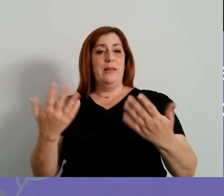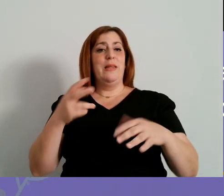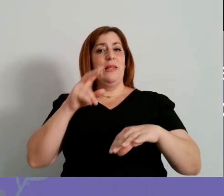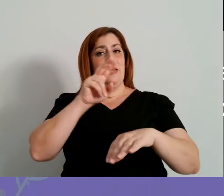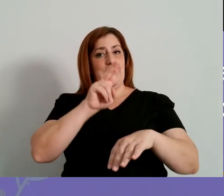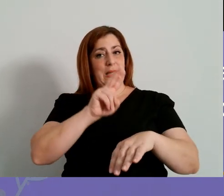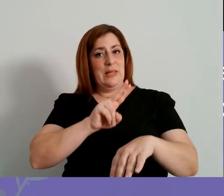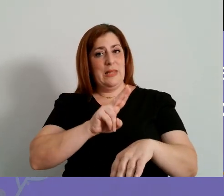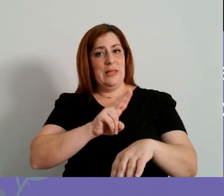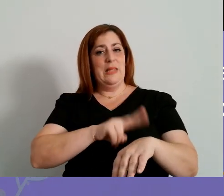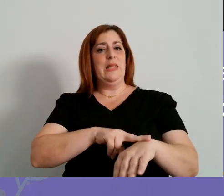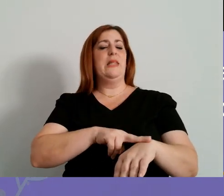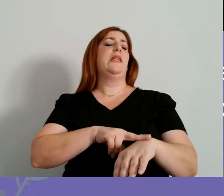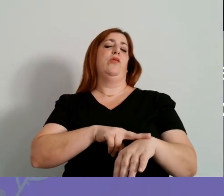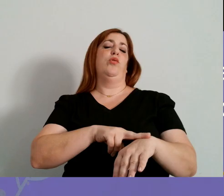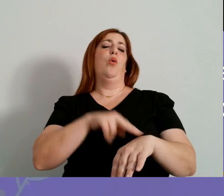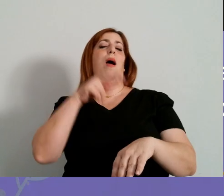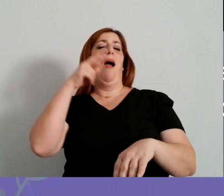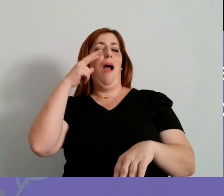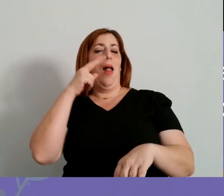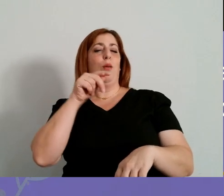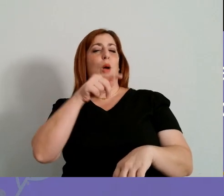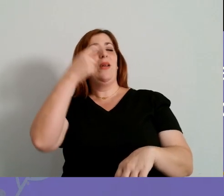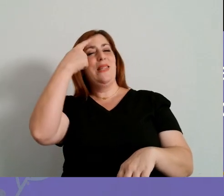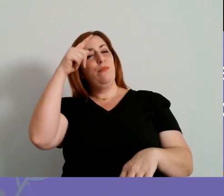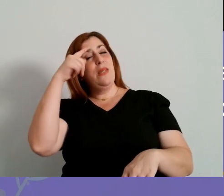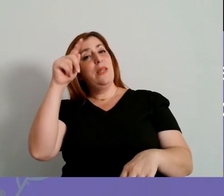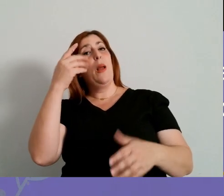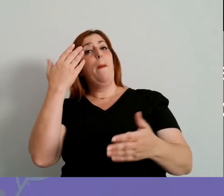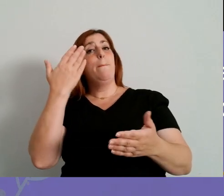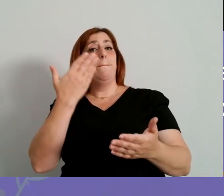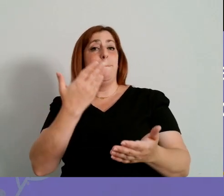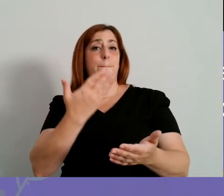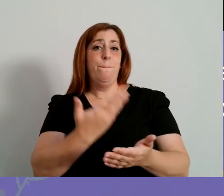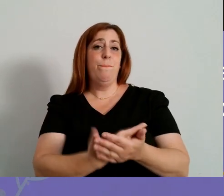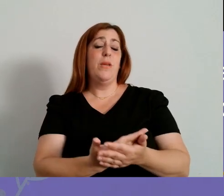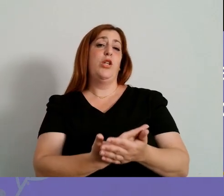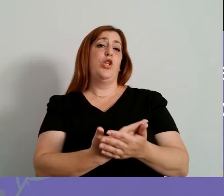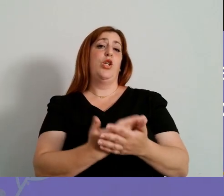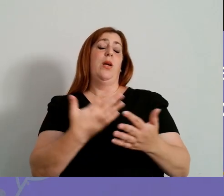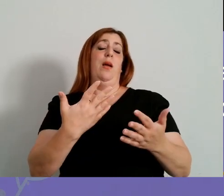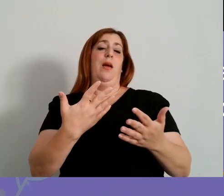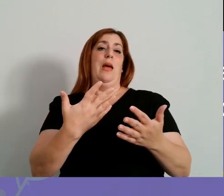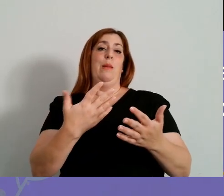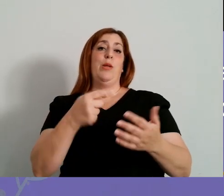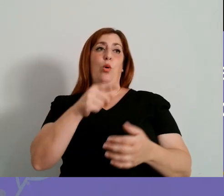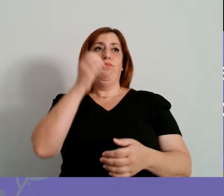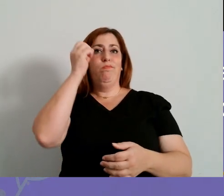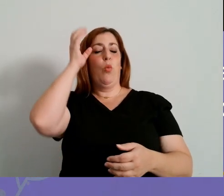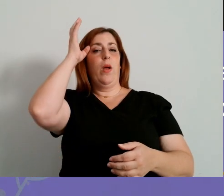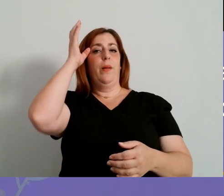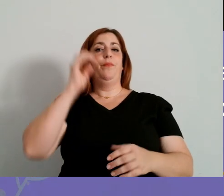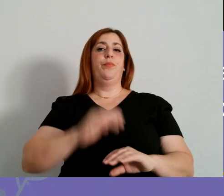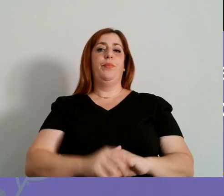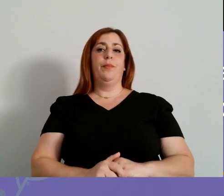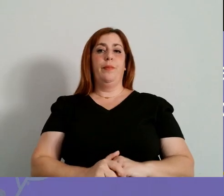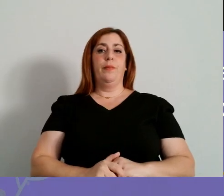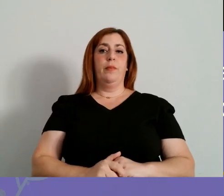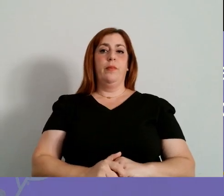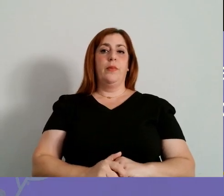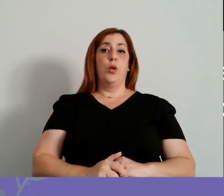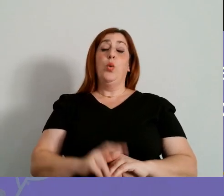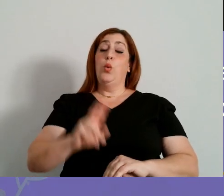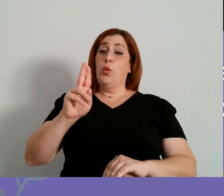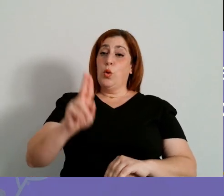You can, and also especially to center autistic voices. So when you're sharing posts, try and share posts directly from